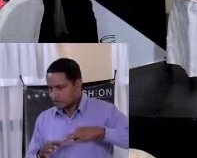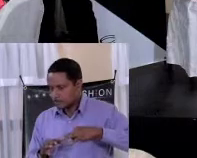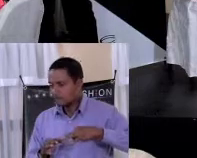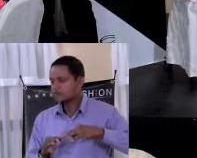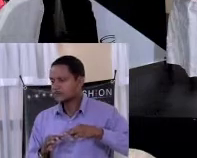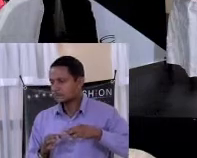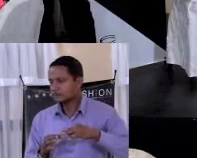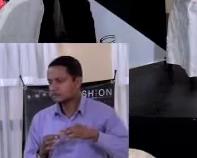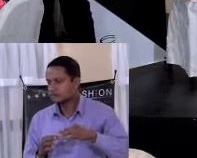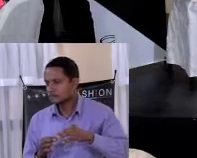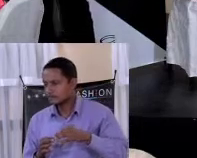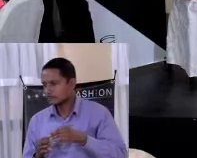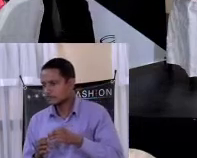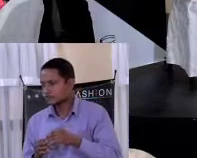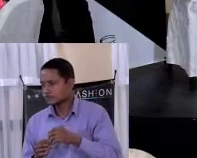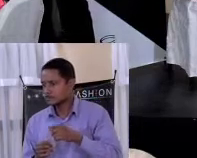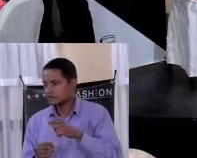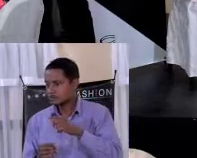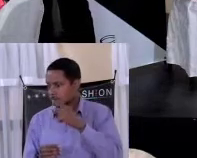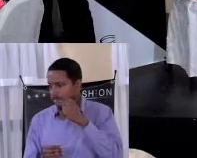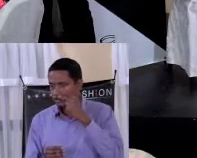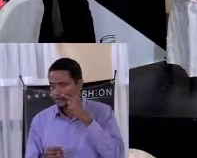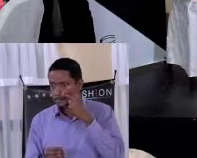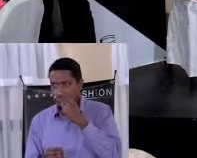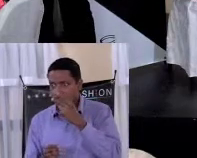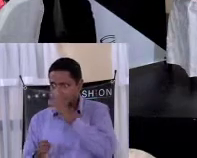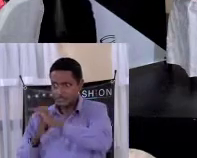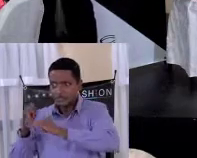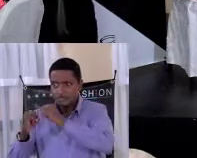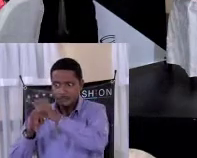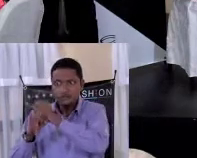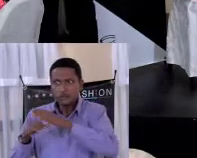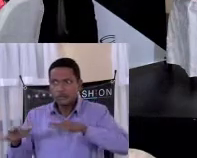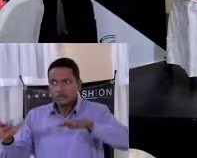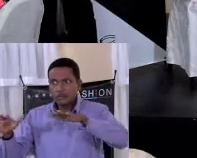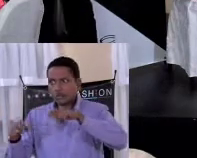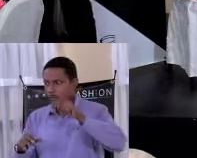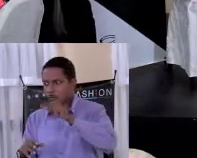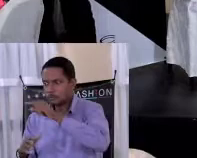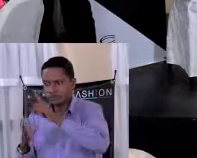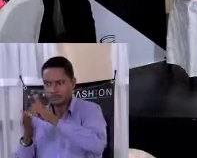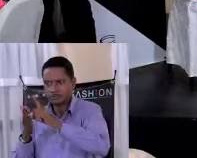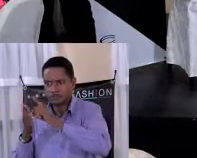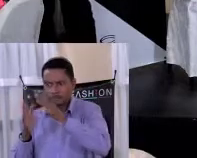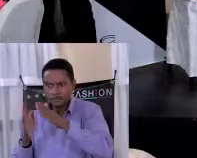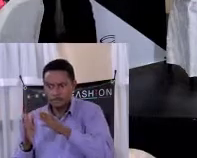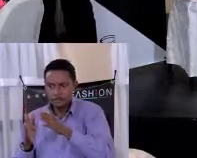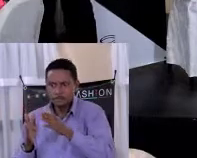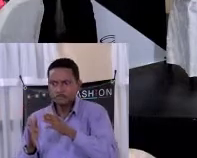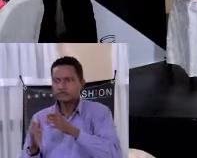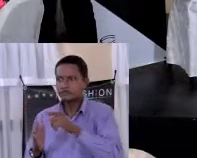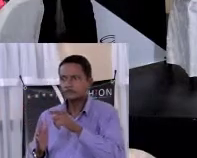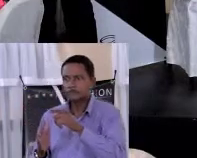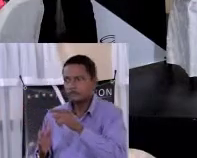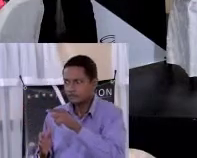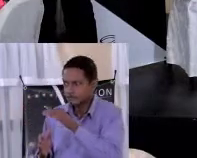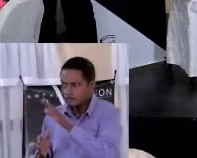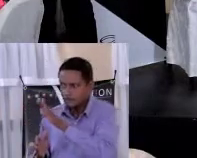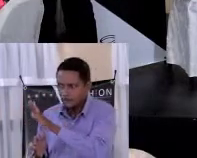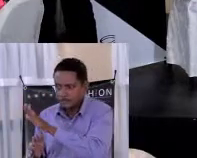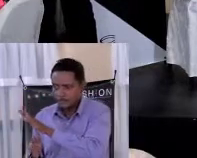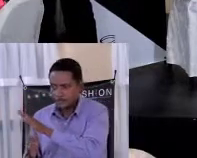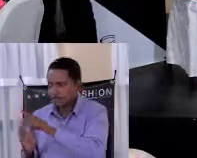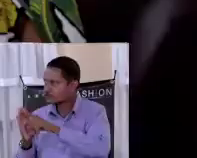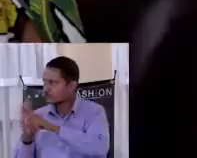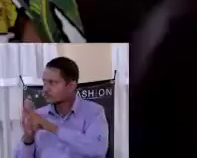pushing it back out. When you look at the runways internationally, you see designers, you see the trends across the board, but you see totally different